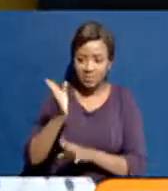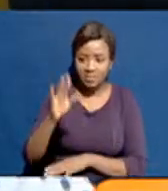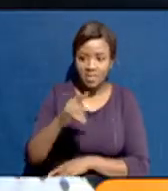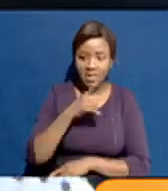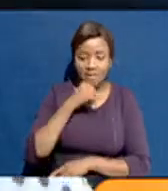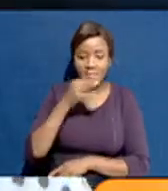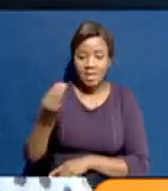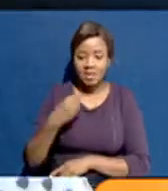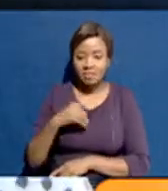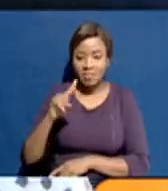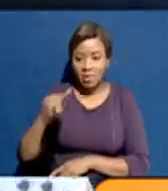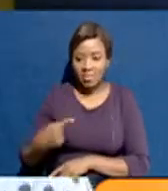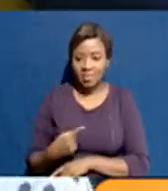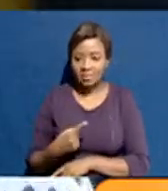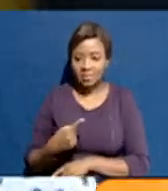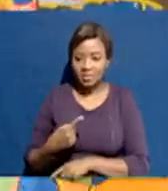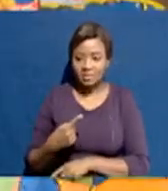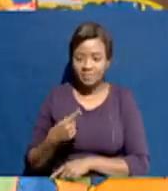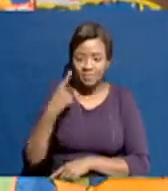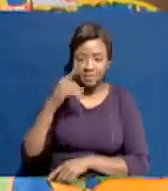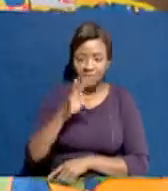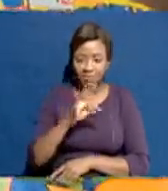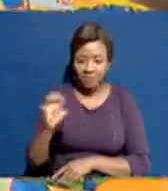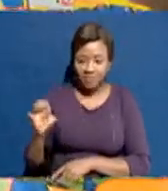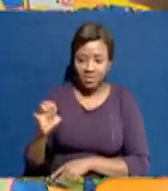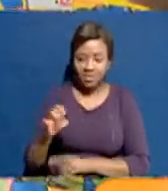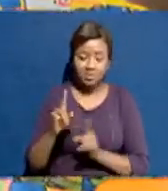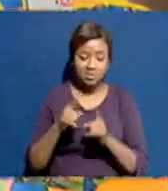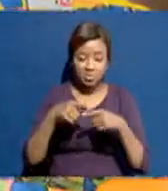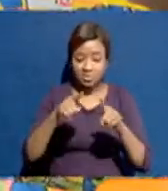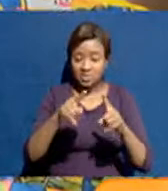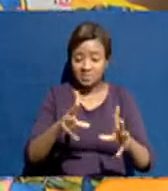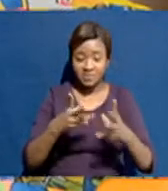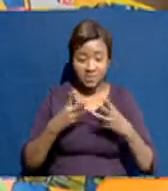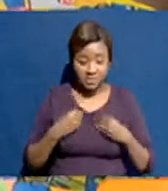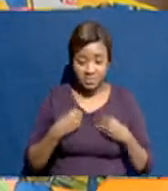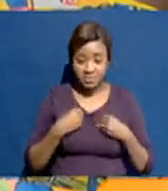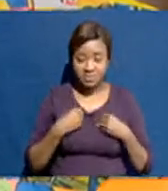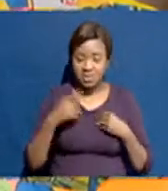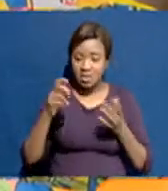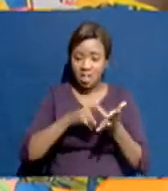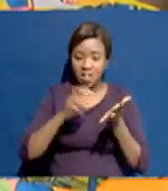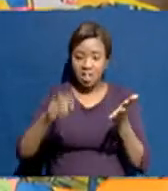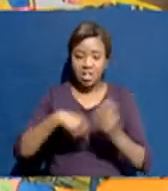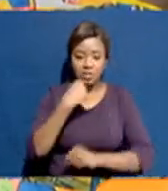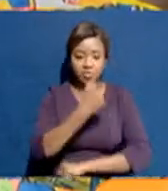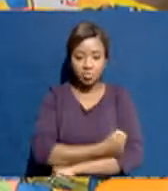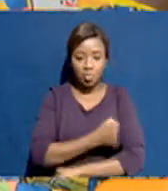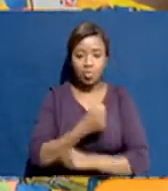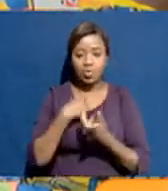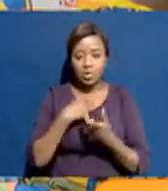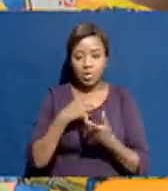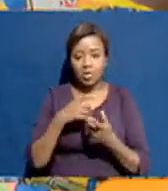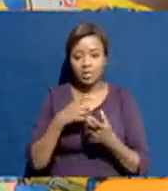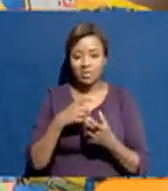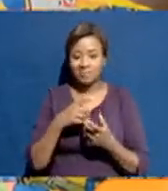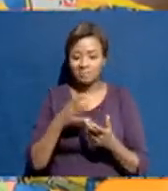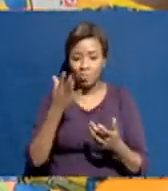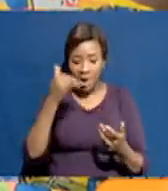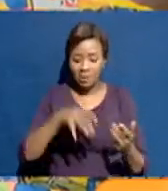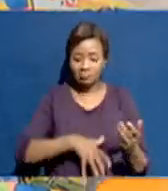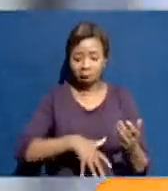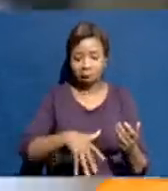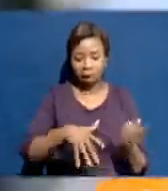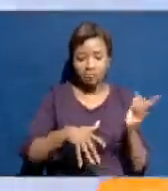could give me 1,000 school fees. In her own admission, Meridian dropped out of school and became a teen mom. She